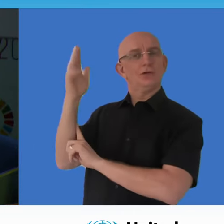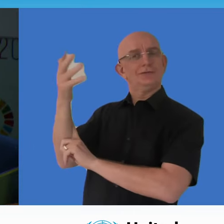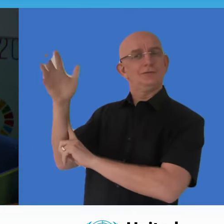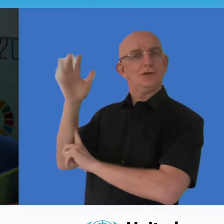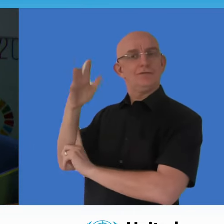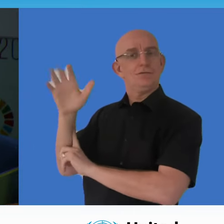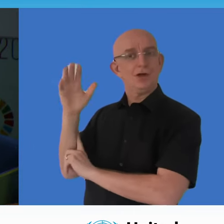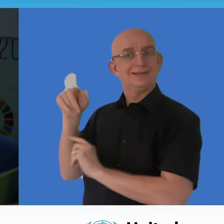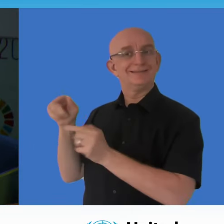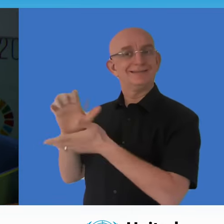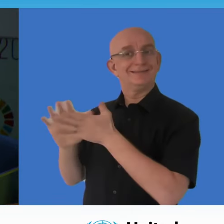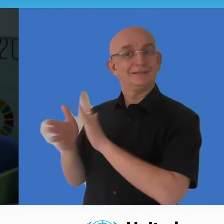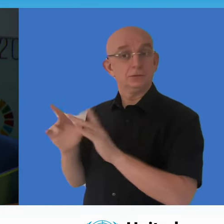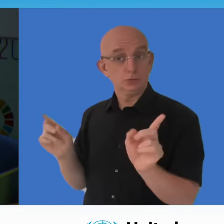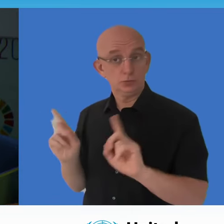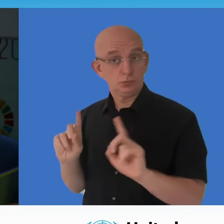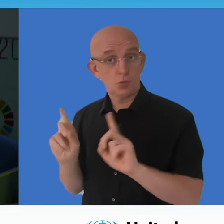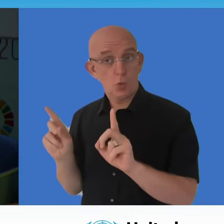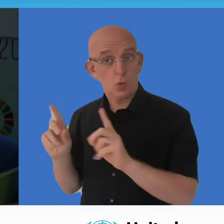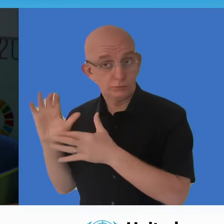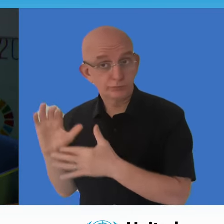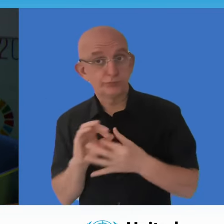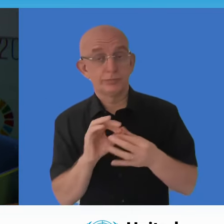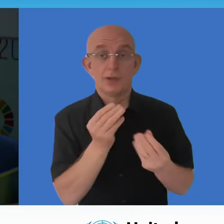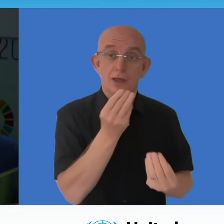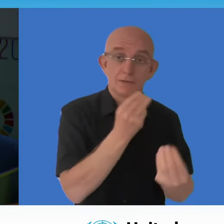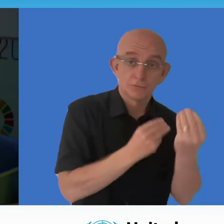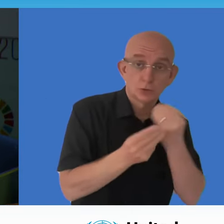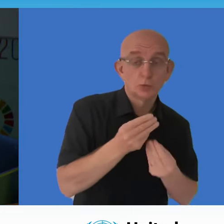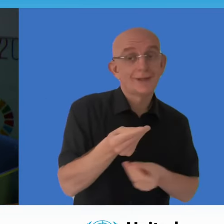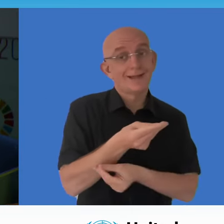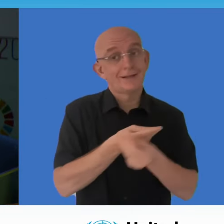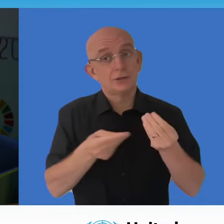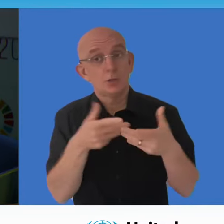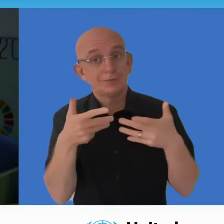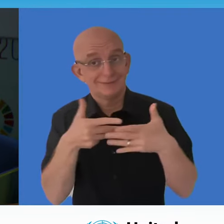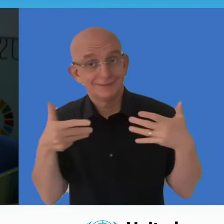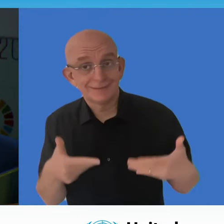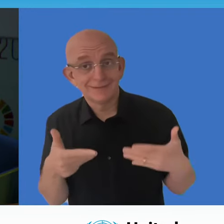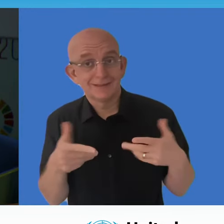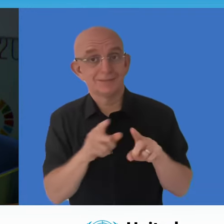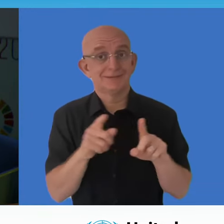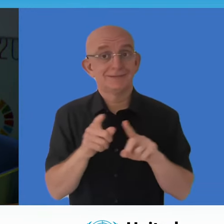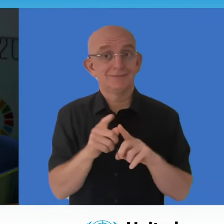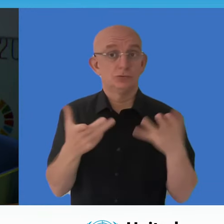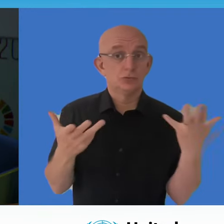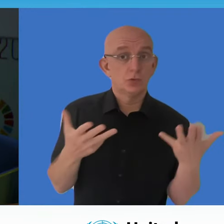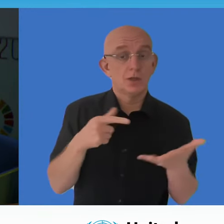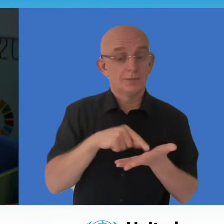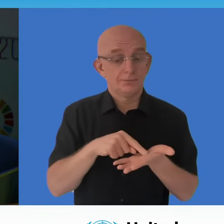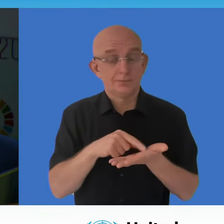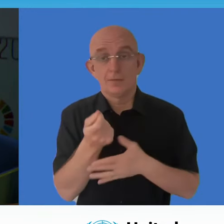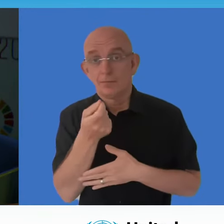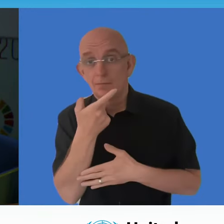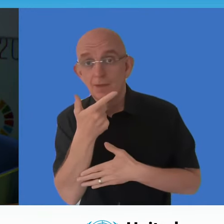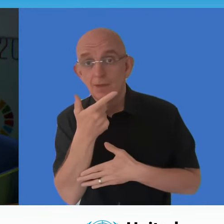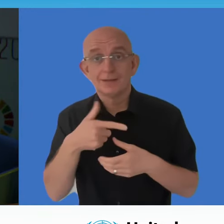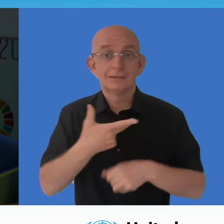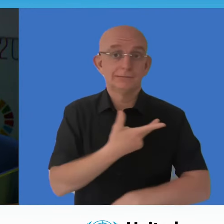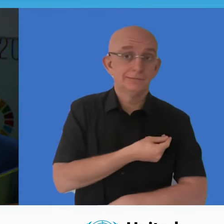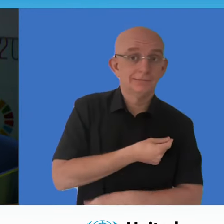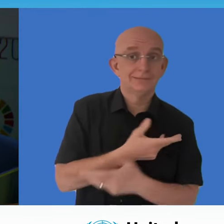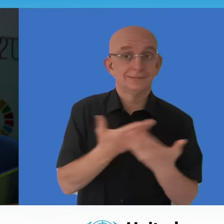ecosystem services, and medicines. My community, the Ikalahan community of the Philippines, has been taking care of almost